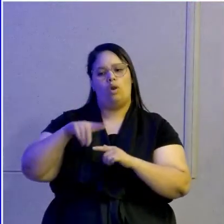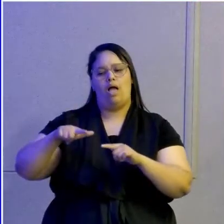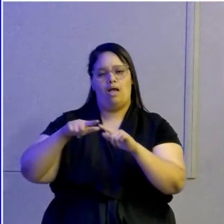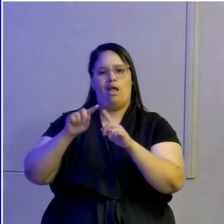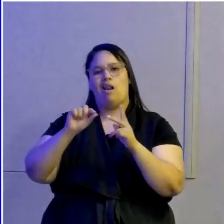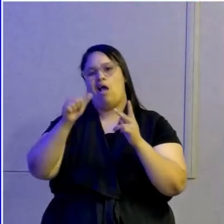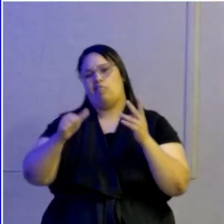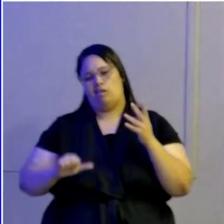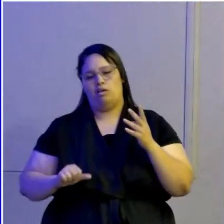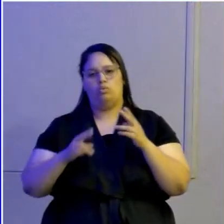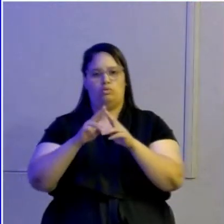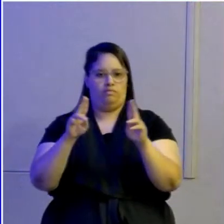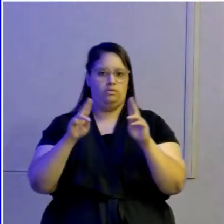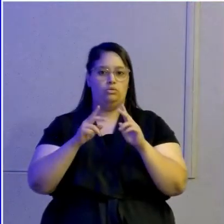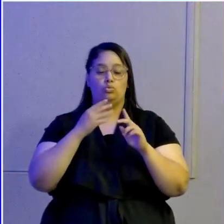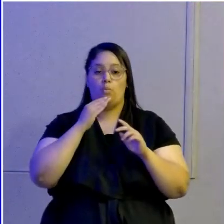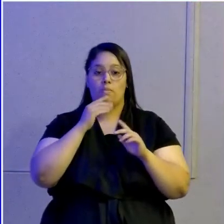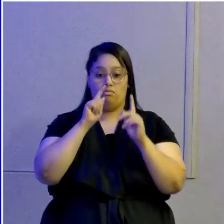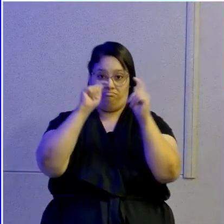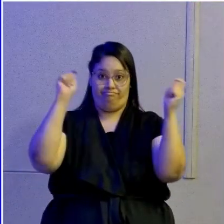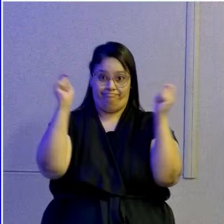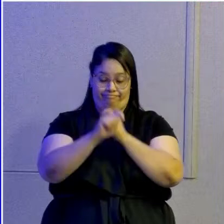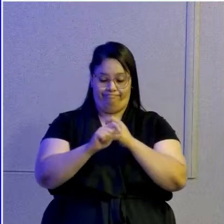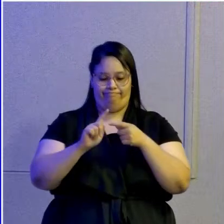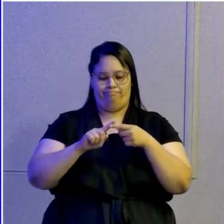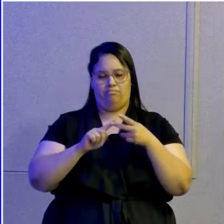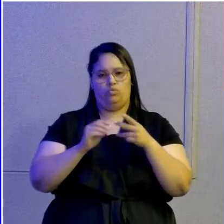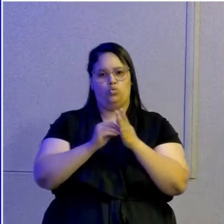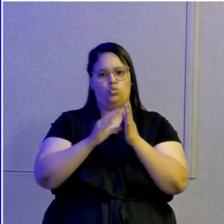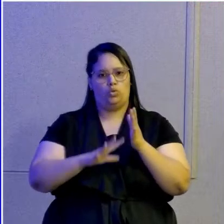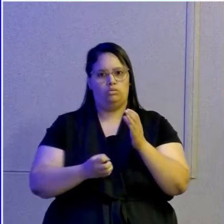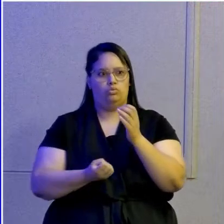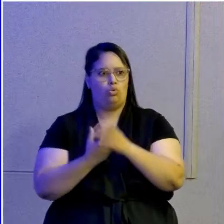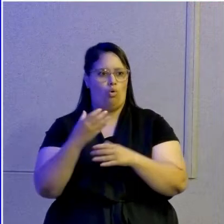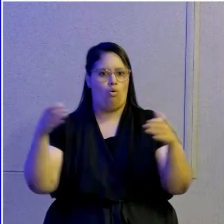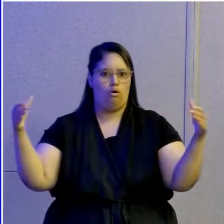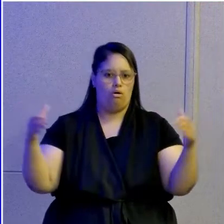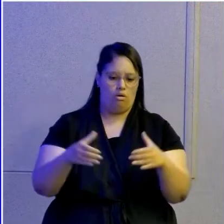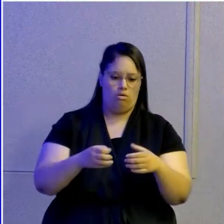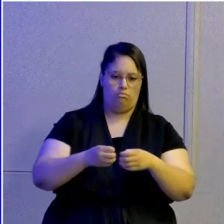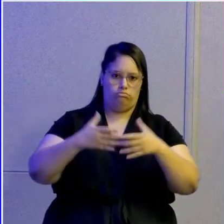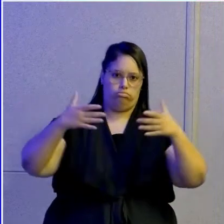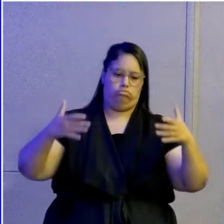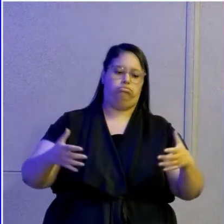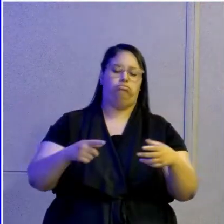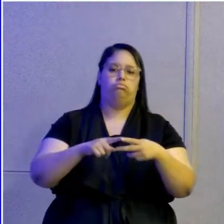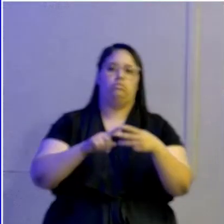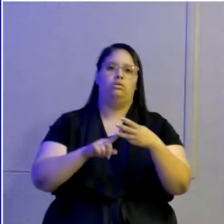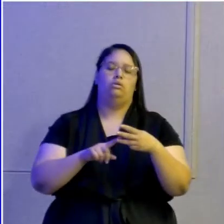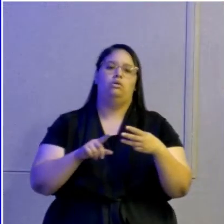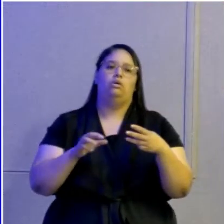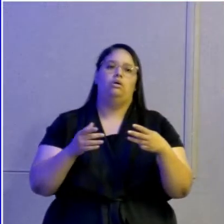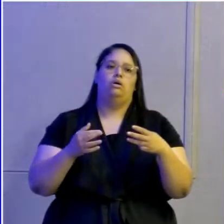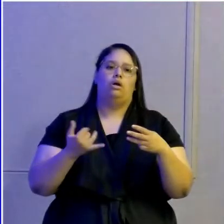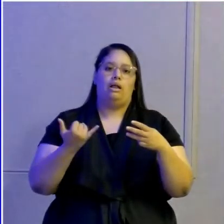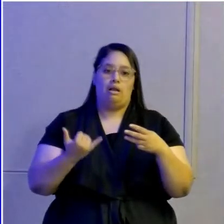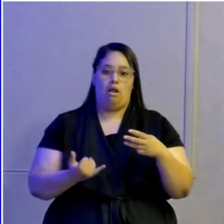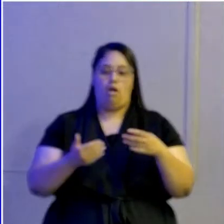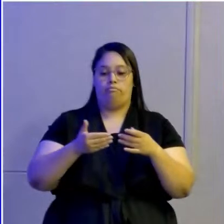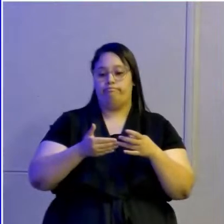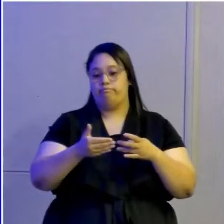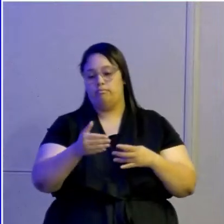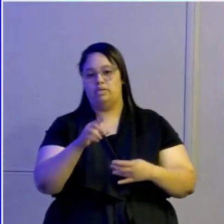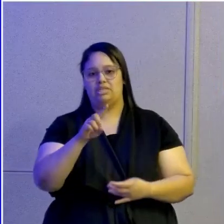universities. So the transformation aspect, the growing of students, the fact that we're going down to, as